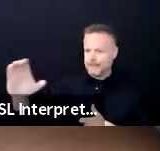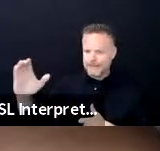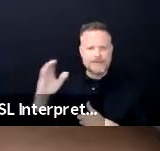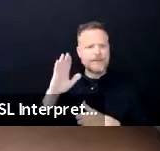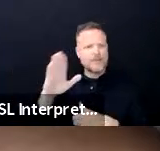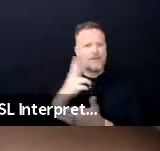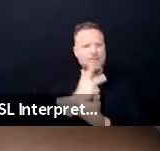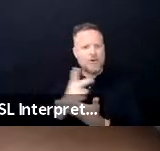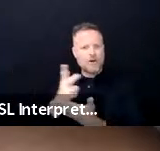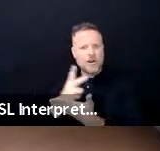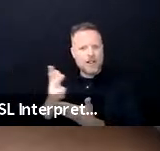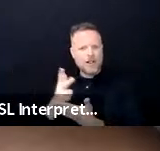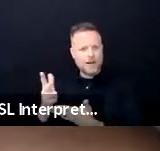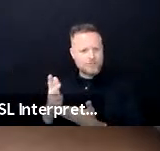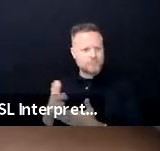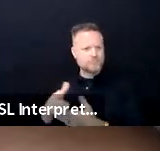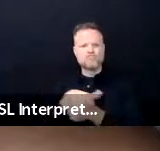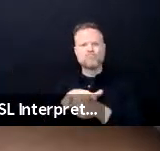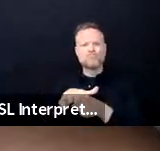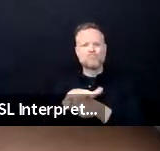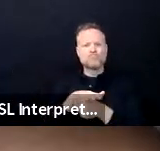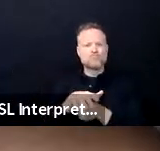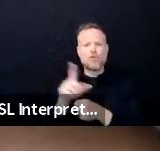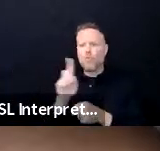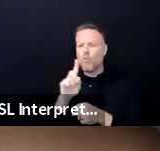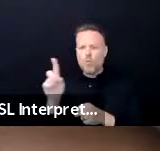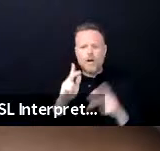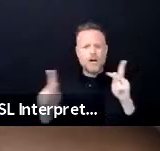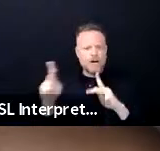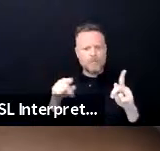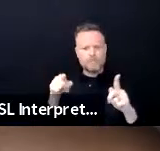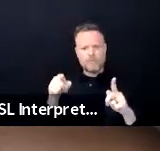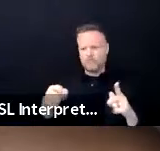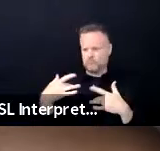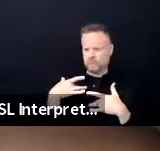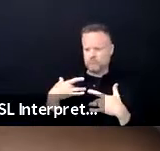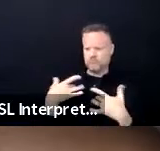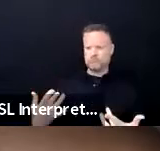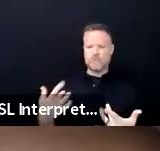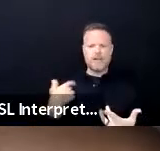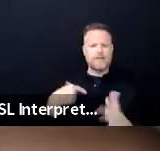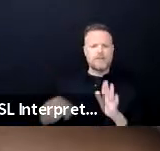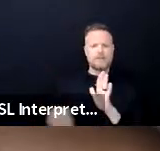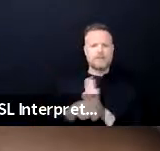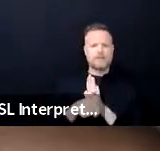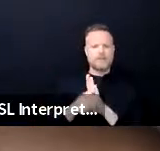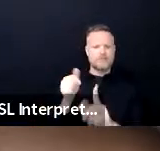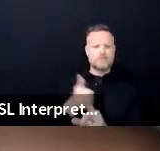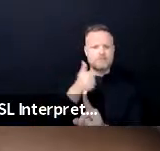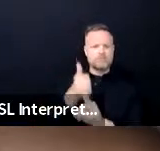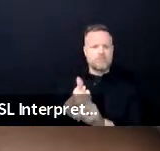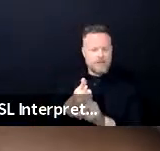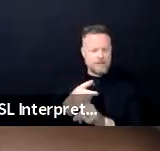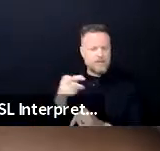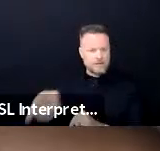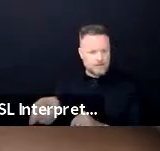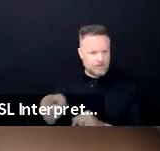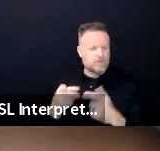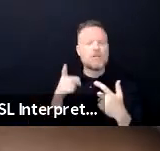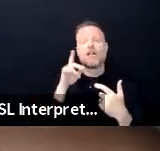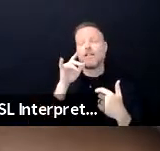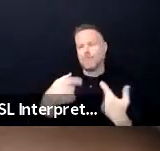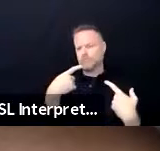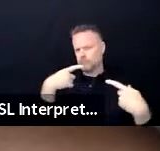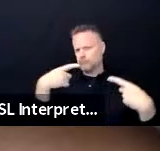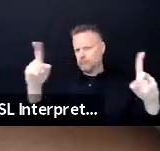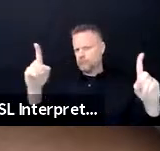used the areas where the people were most negatively impacted. And that worked very well